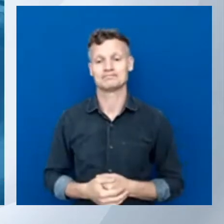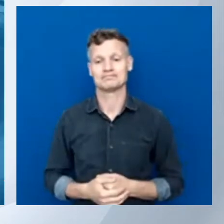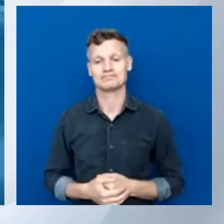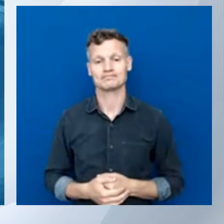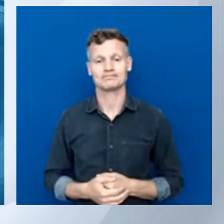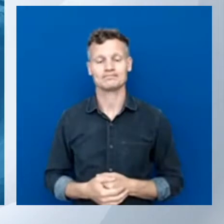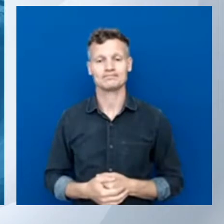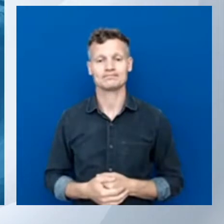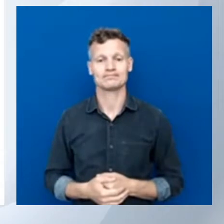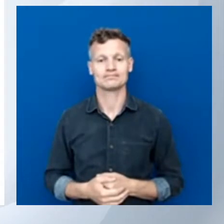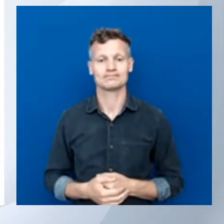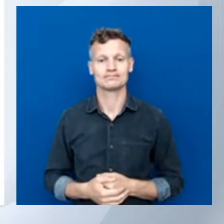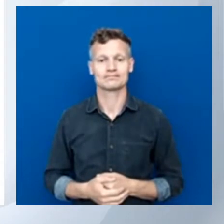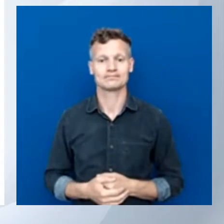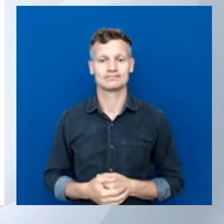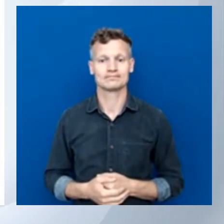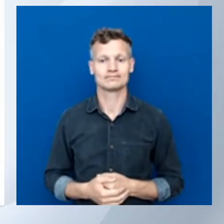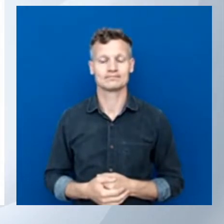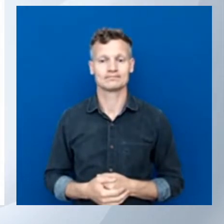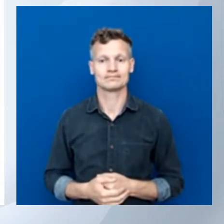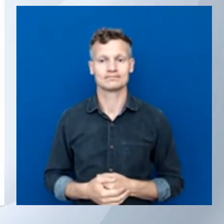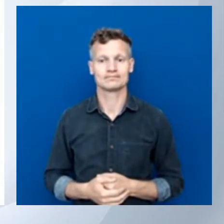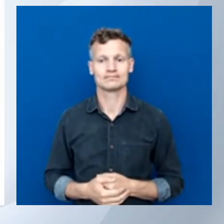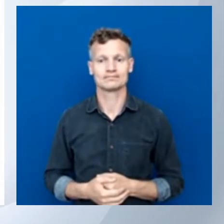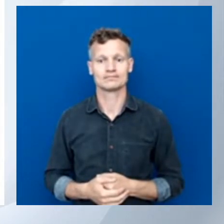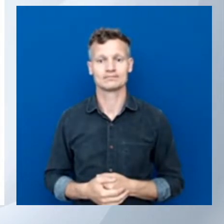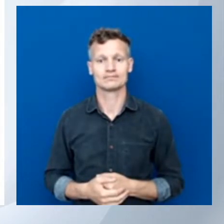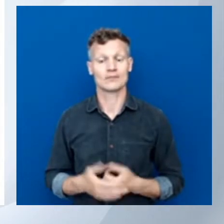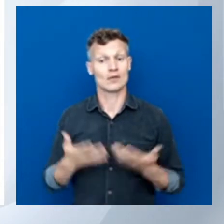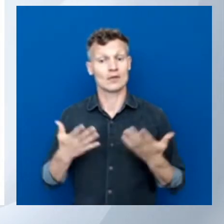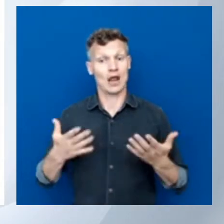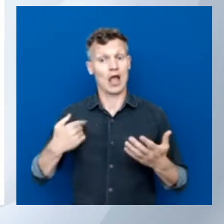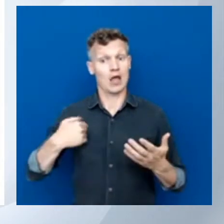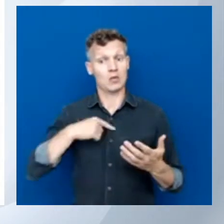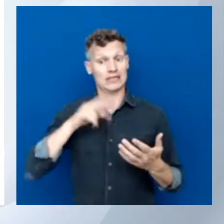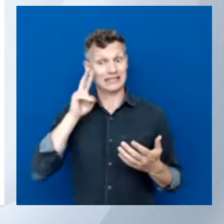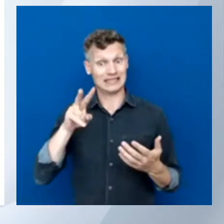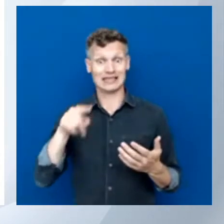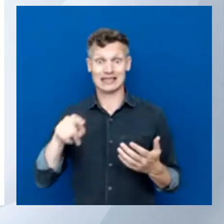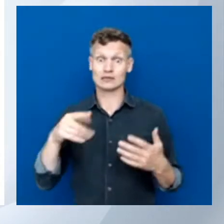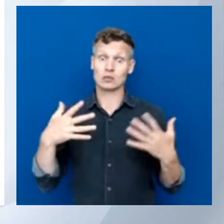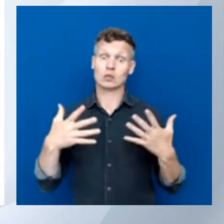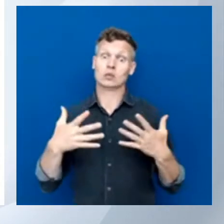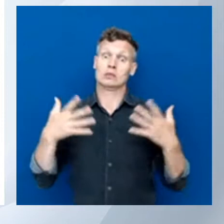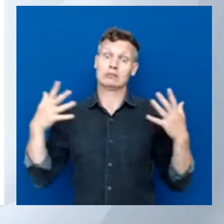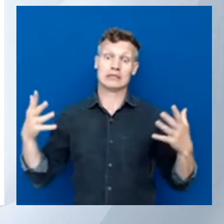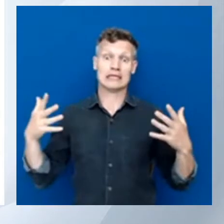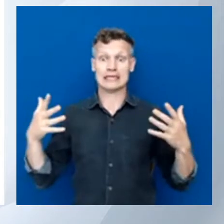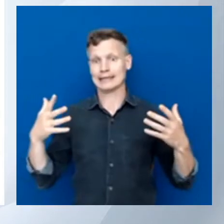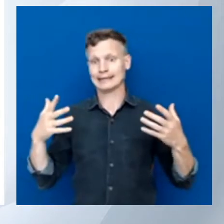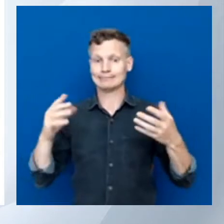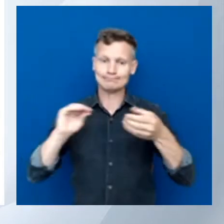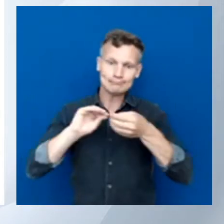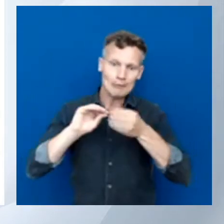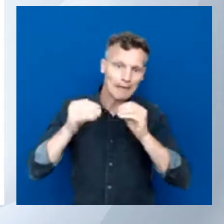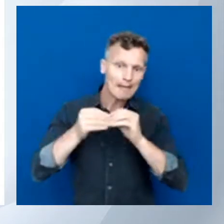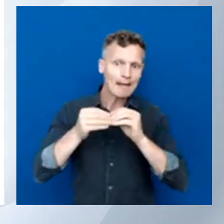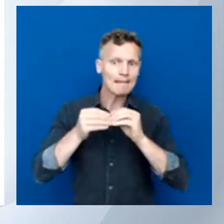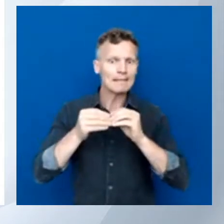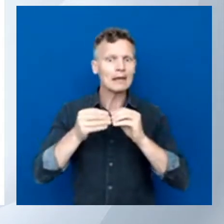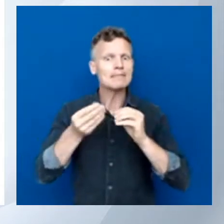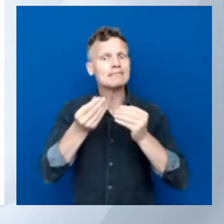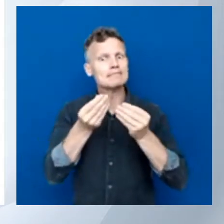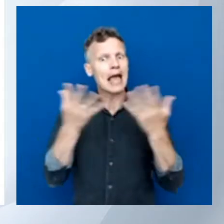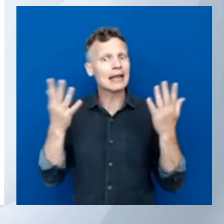so we are very much seeing this as a real challenge that customers are facing, as a recent Capgemini report showed,